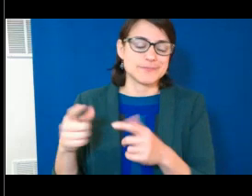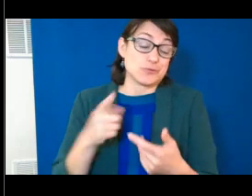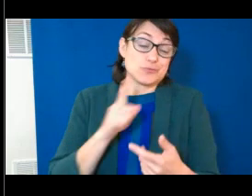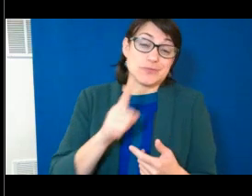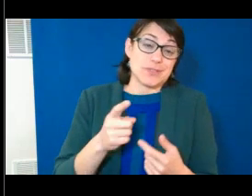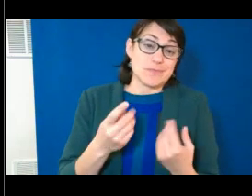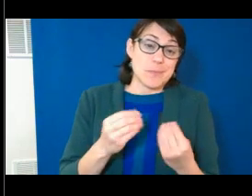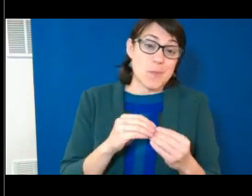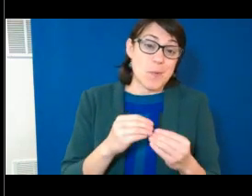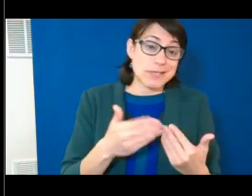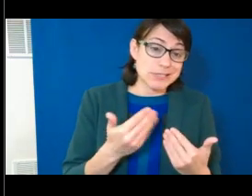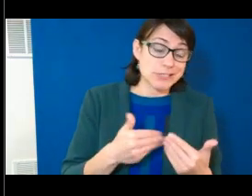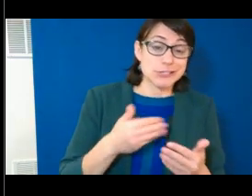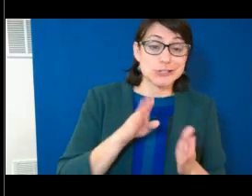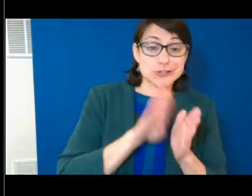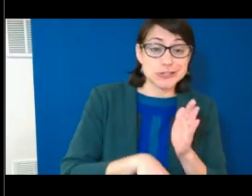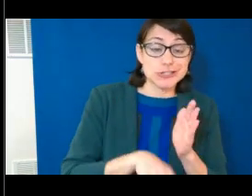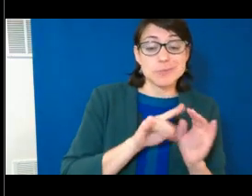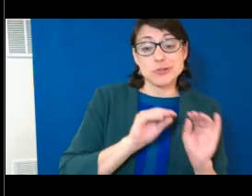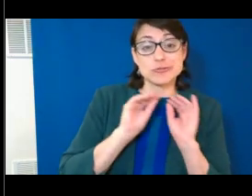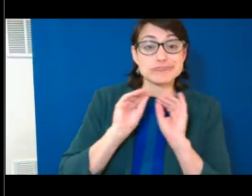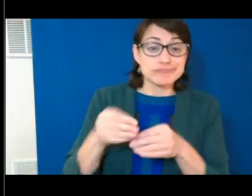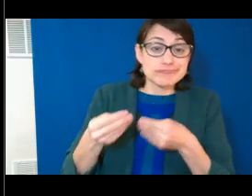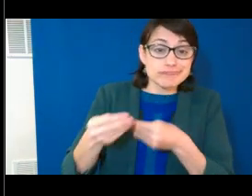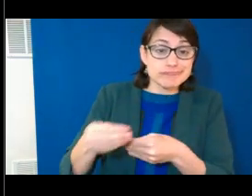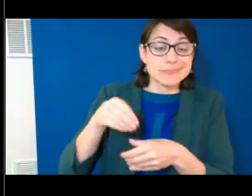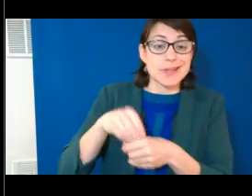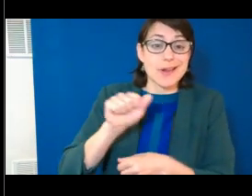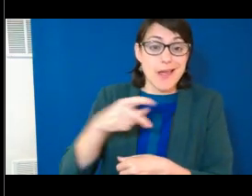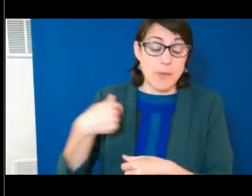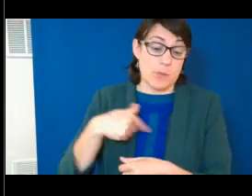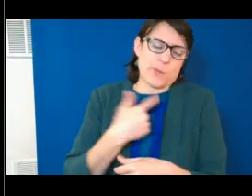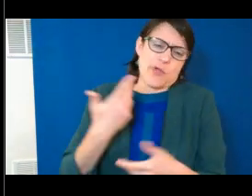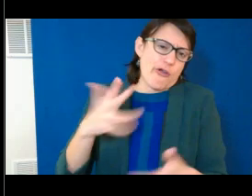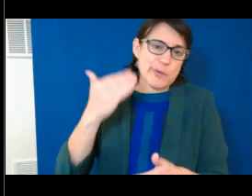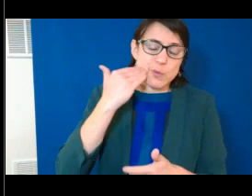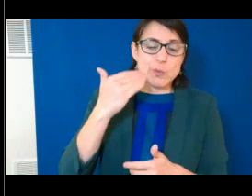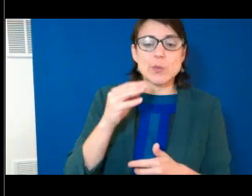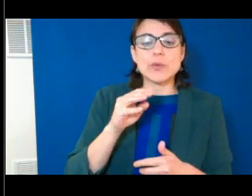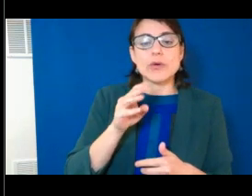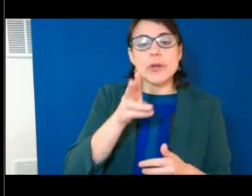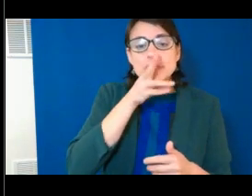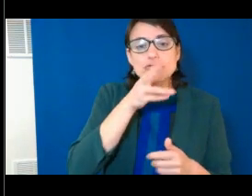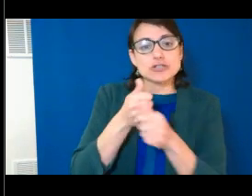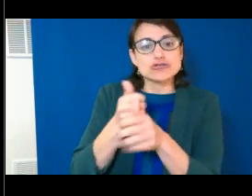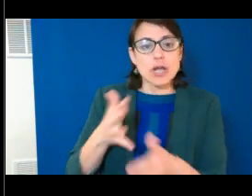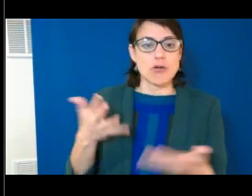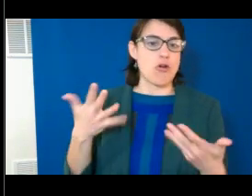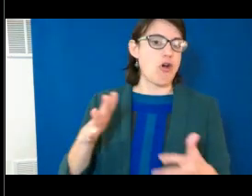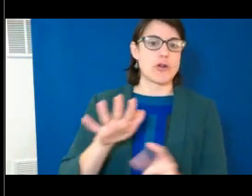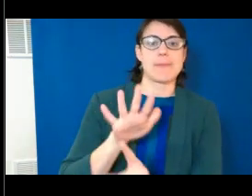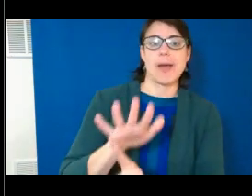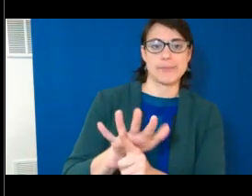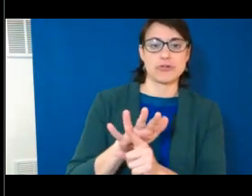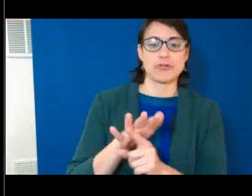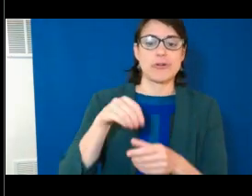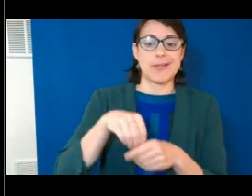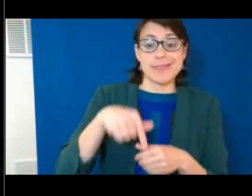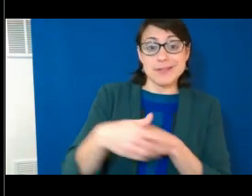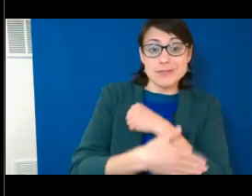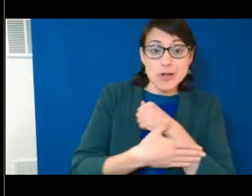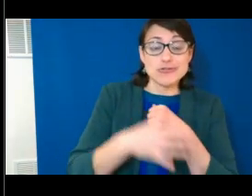in there. We knew Marine Debris Tracker had a lot of popularity nationally and even internationally, and so that's why we went with that